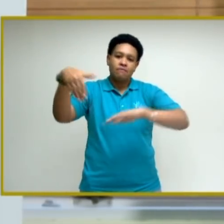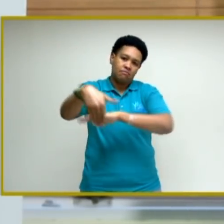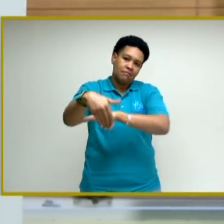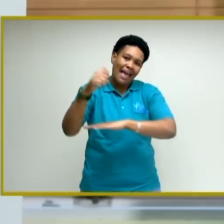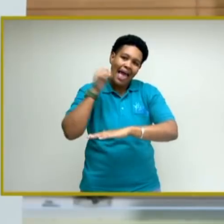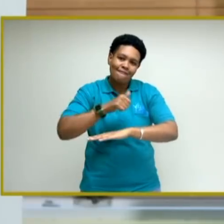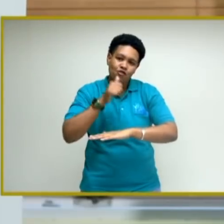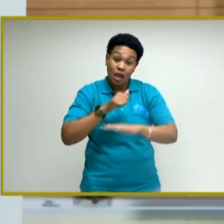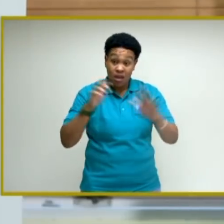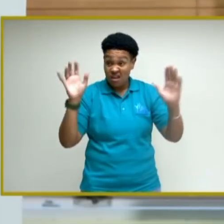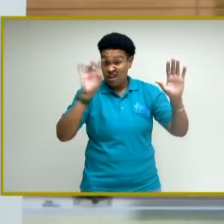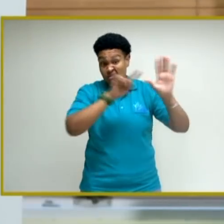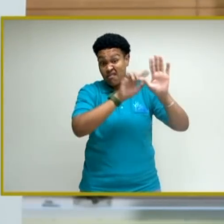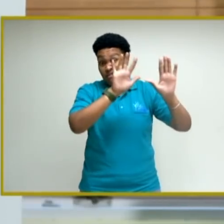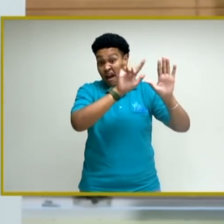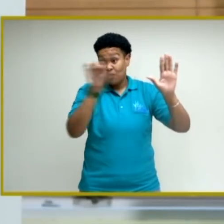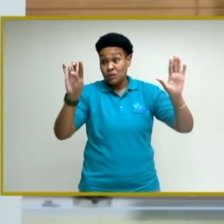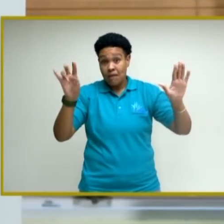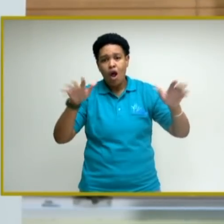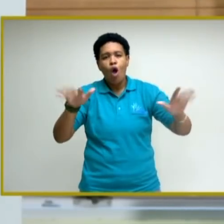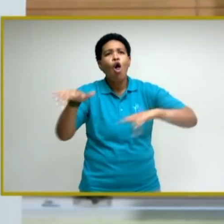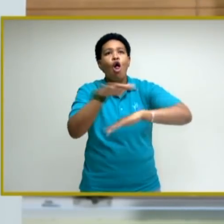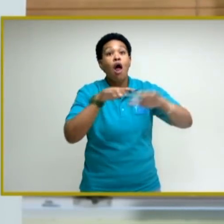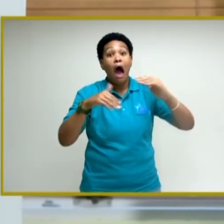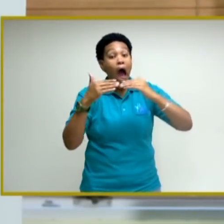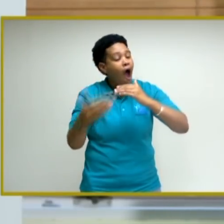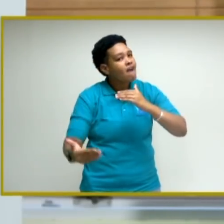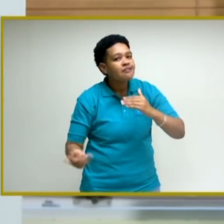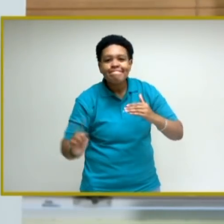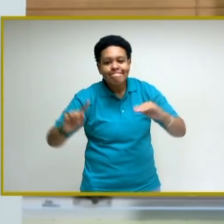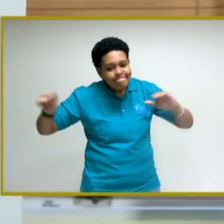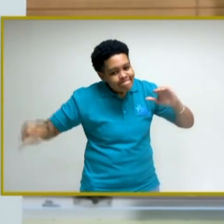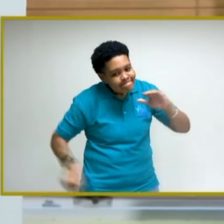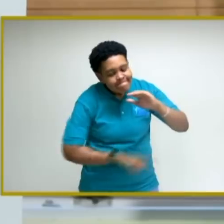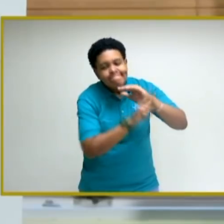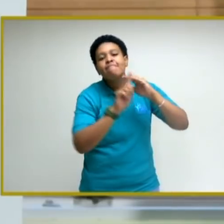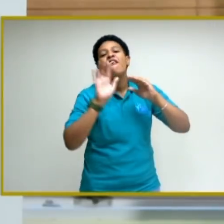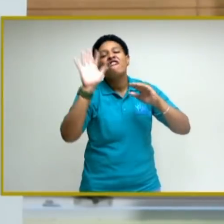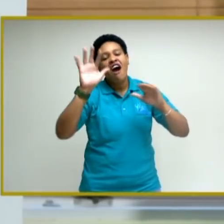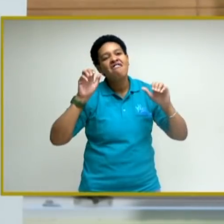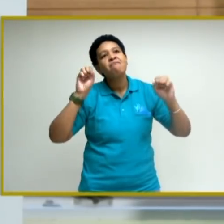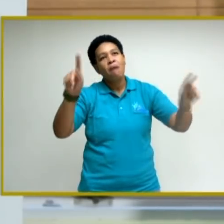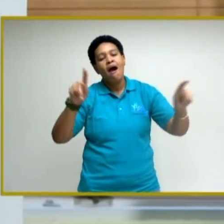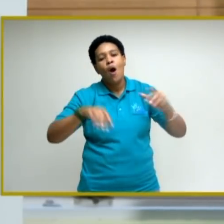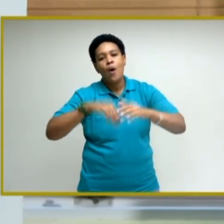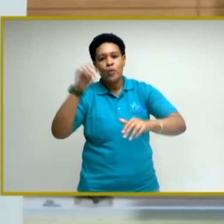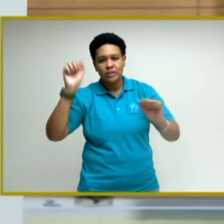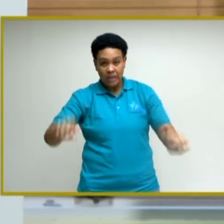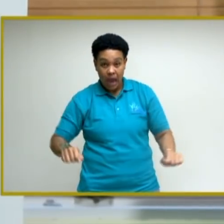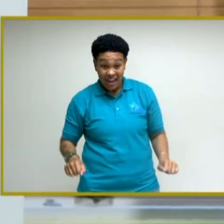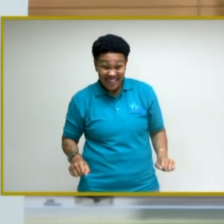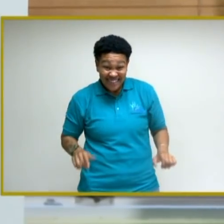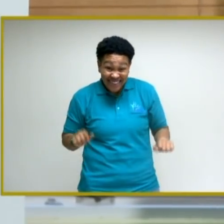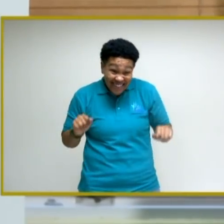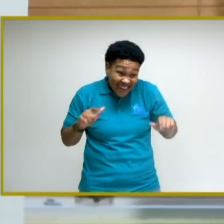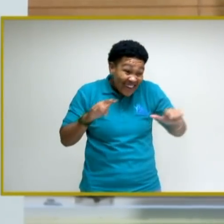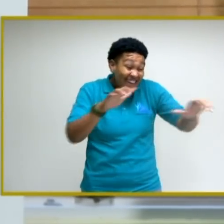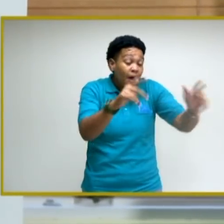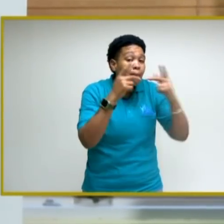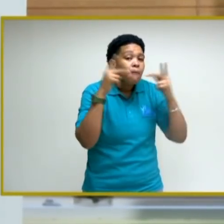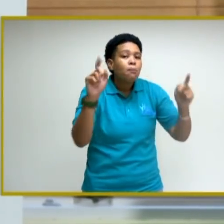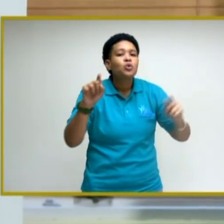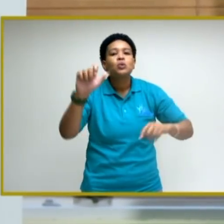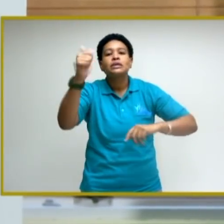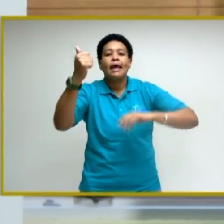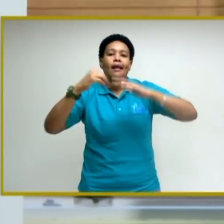day. During the period, gatherings in a public place should not exceed 10 persons, and